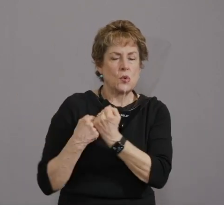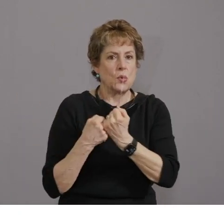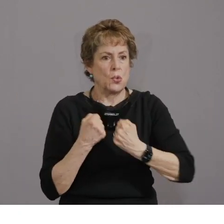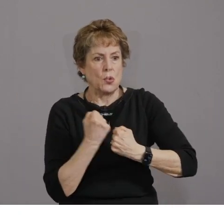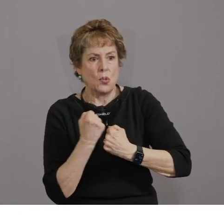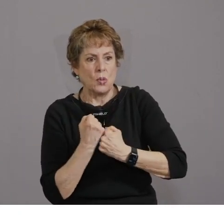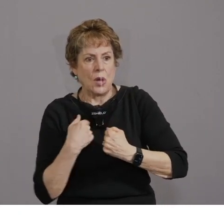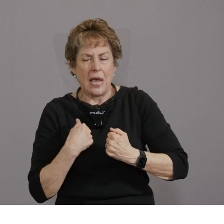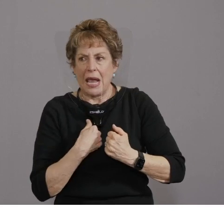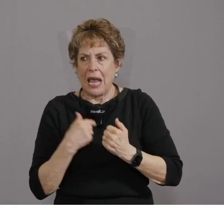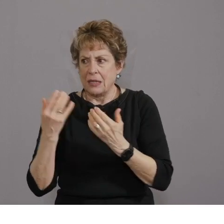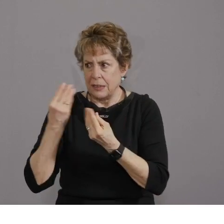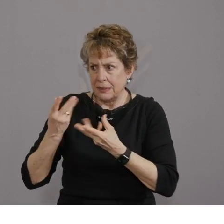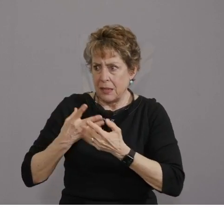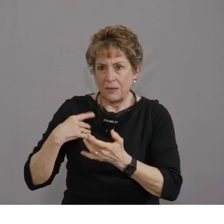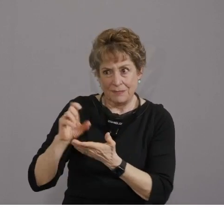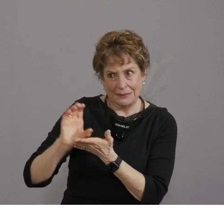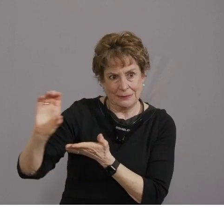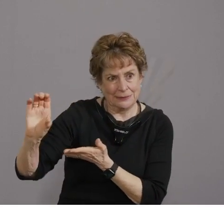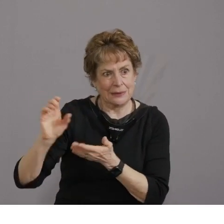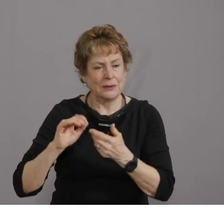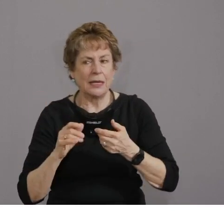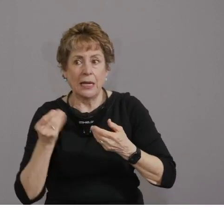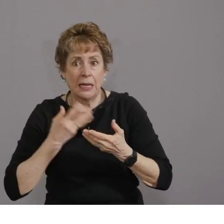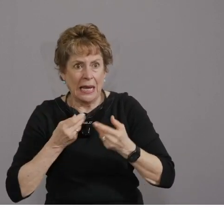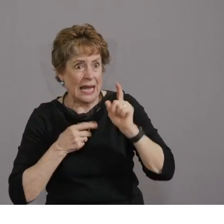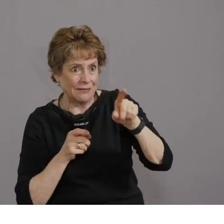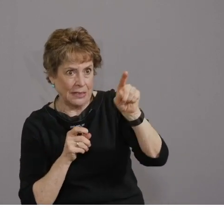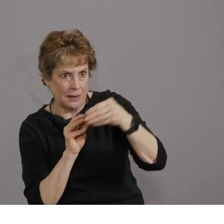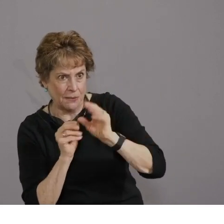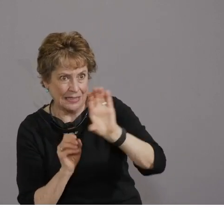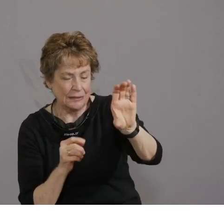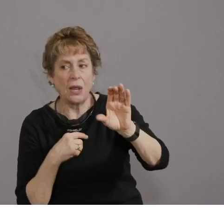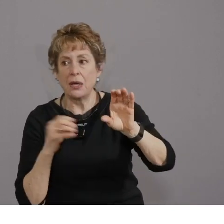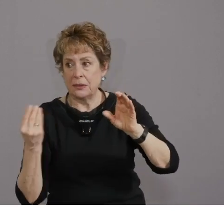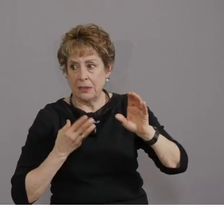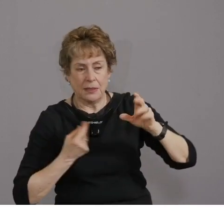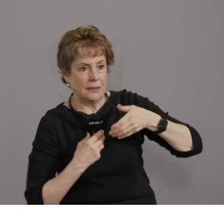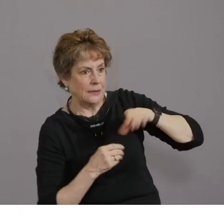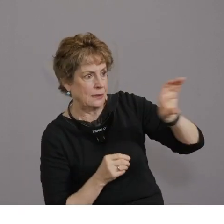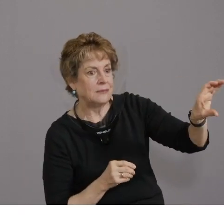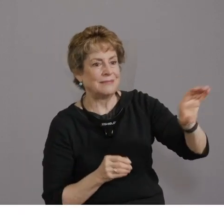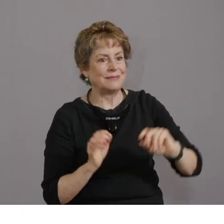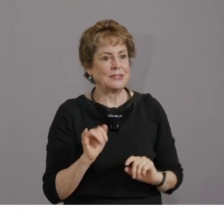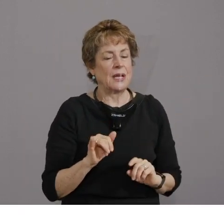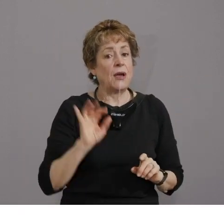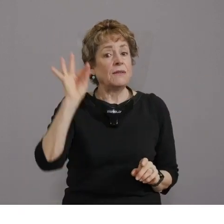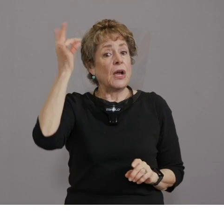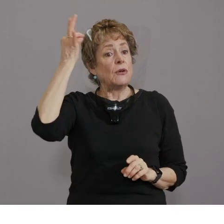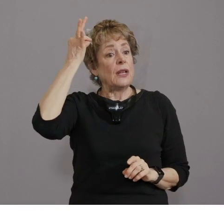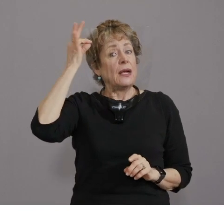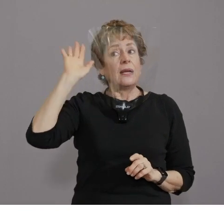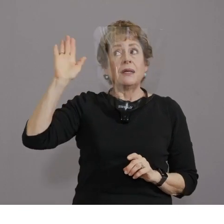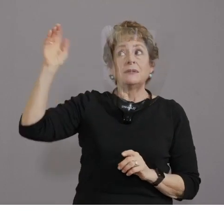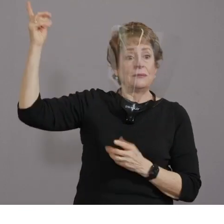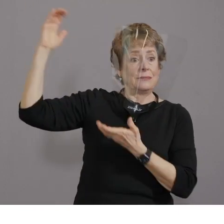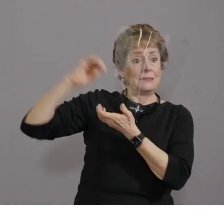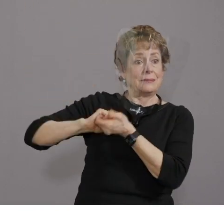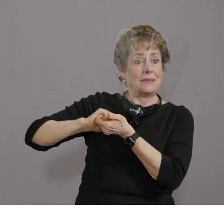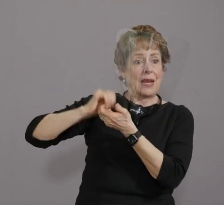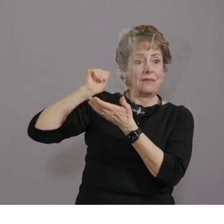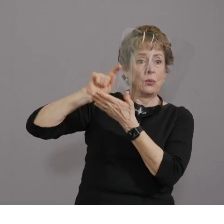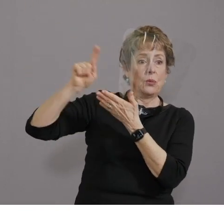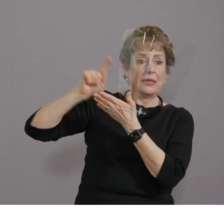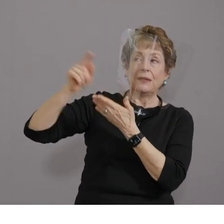their partners and their counties the best. So our federal partners every week provide our Arizona's allocation to the